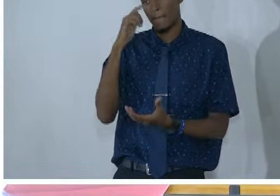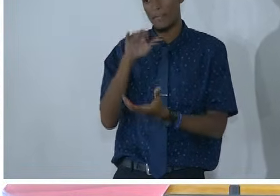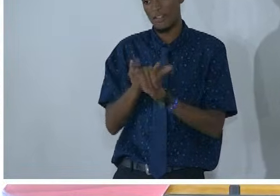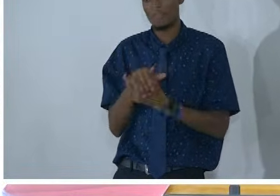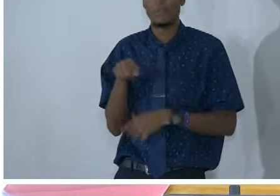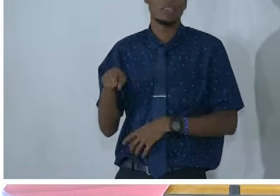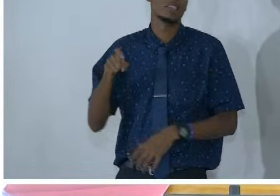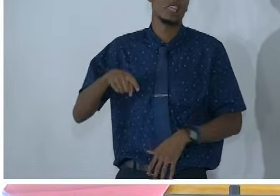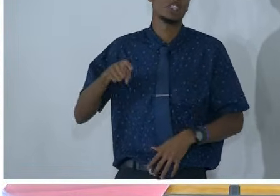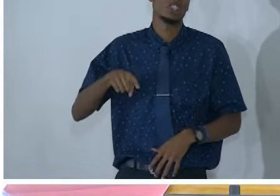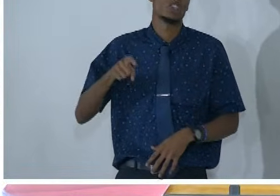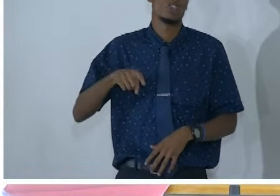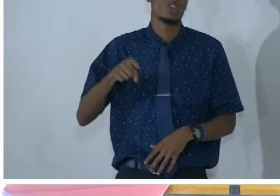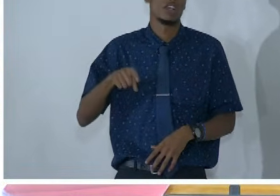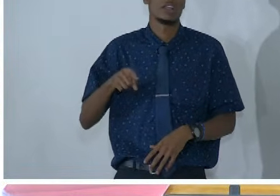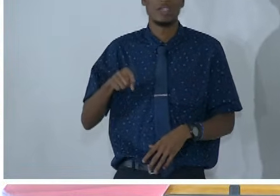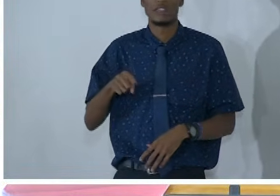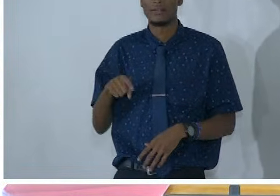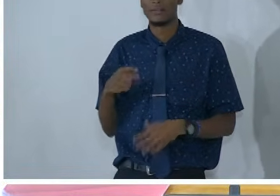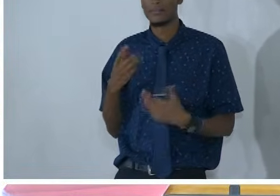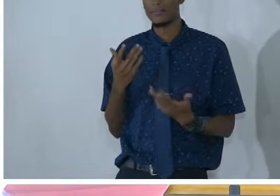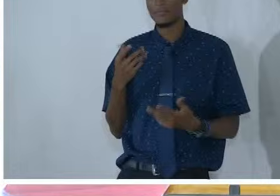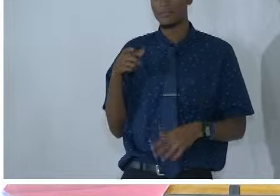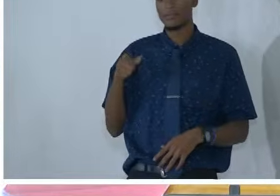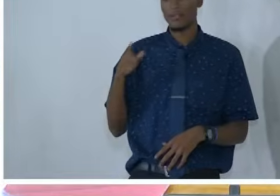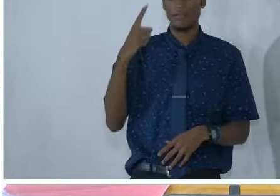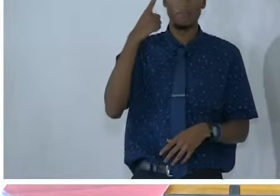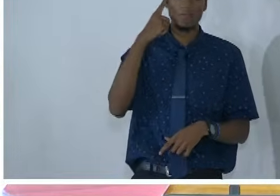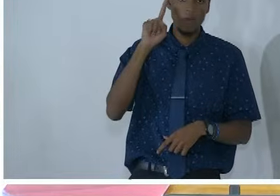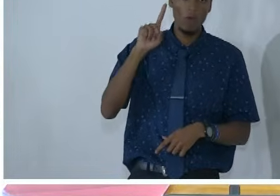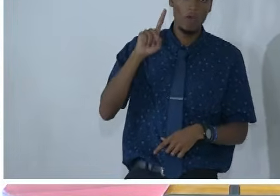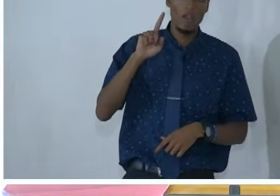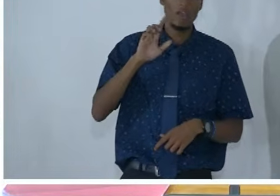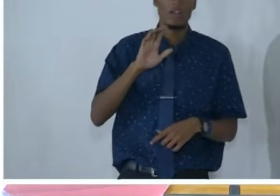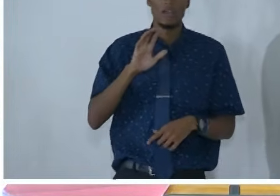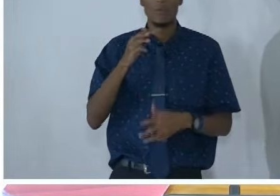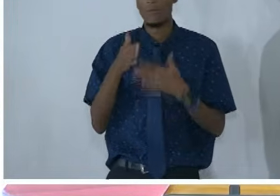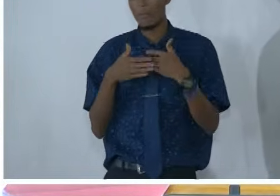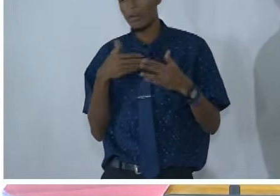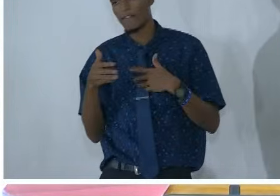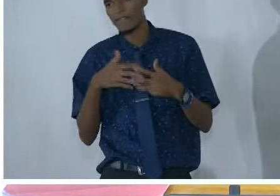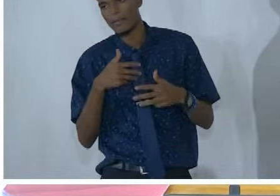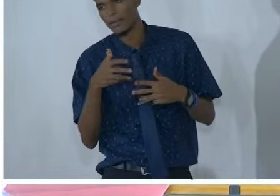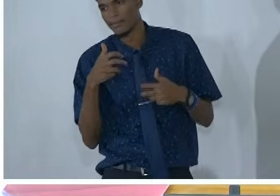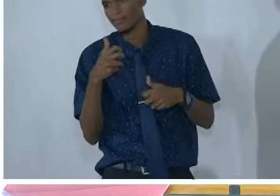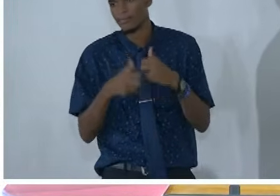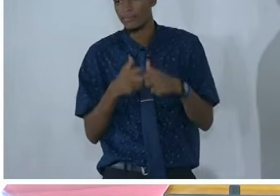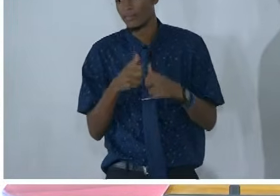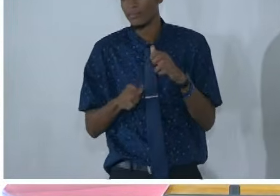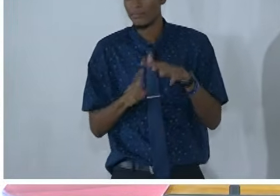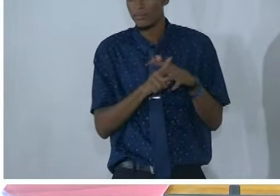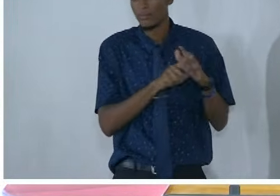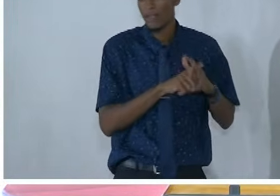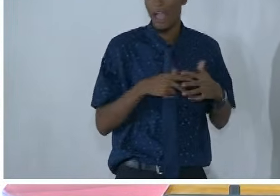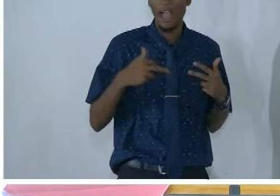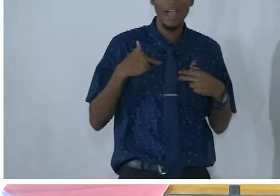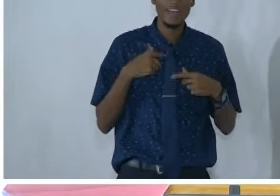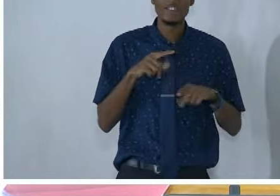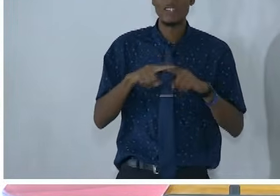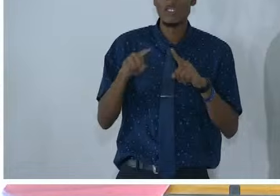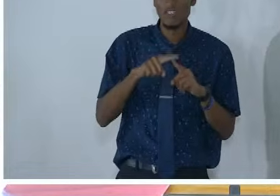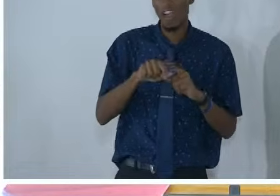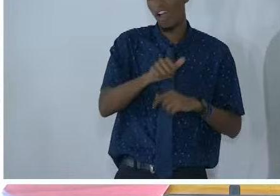necessary, particularly in the area of commercial matter, trade, investment matters. The cross-border settlement,